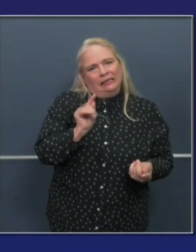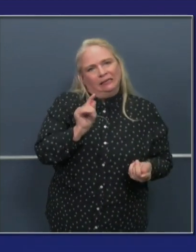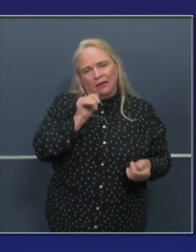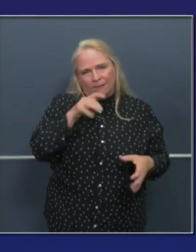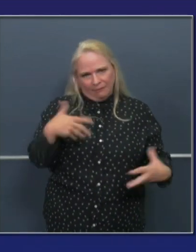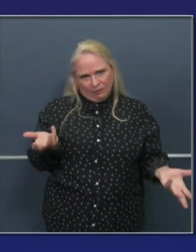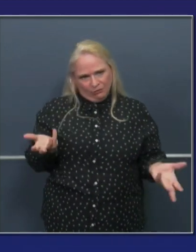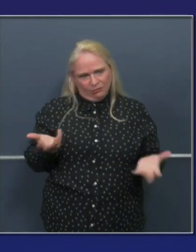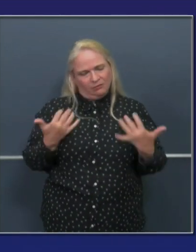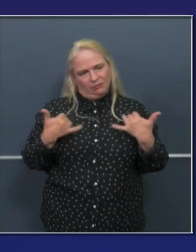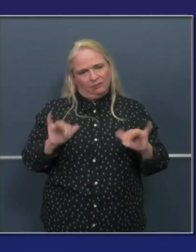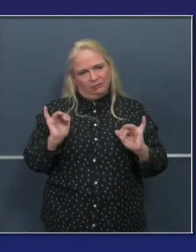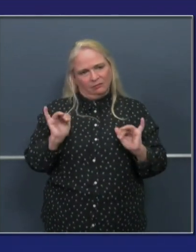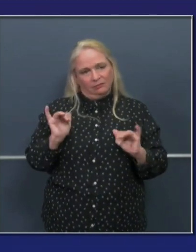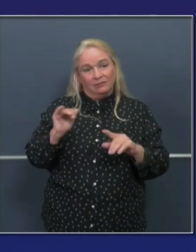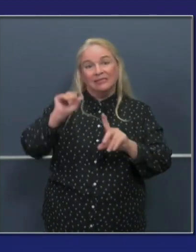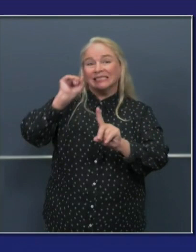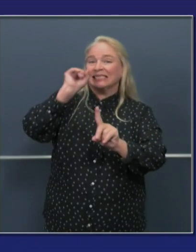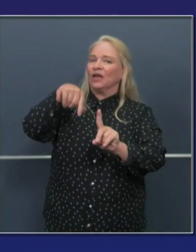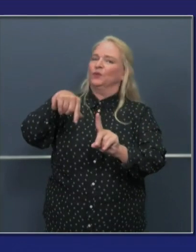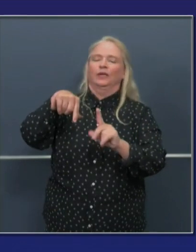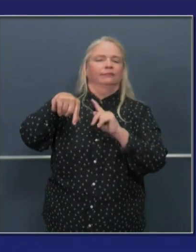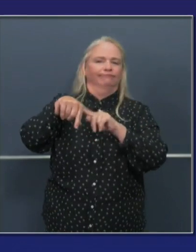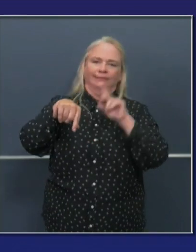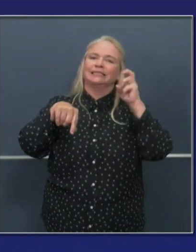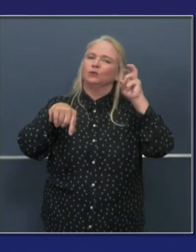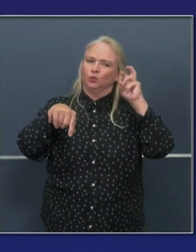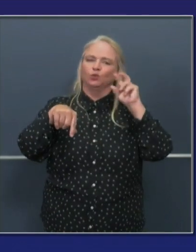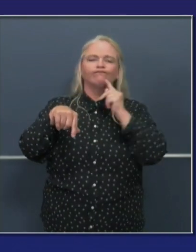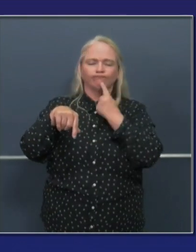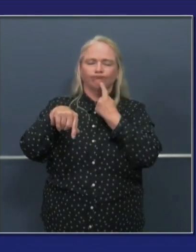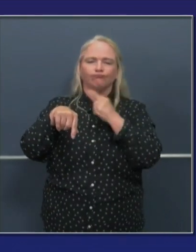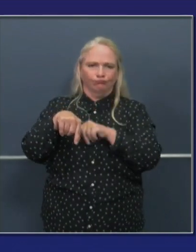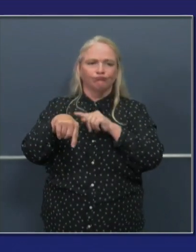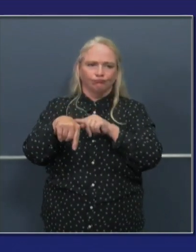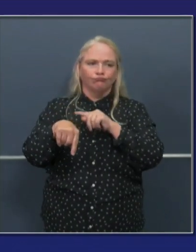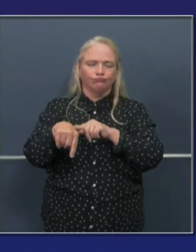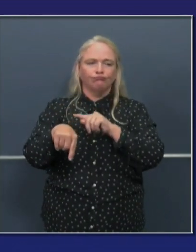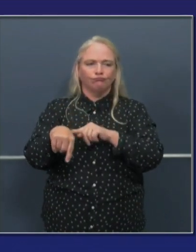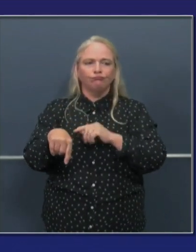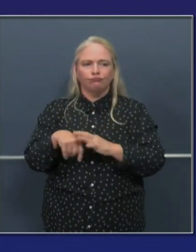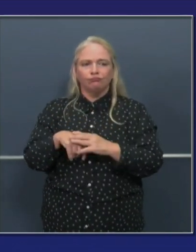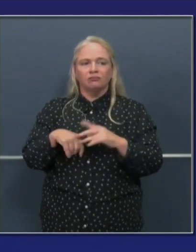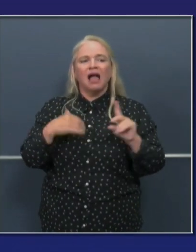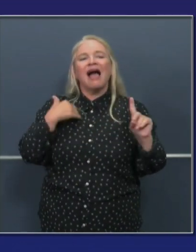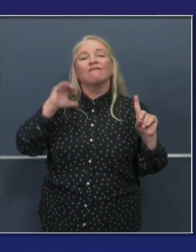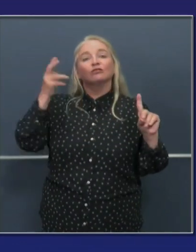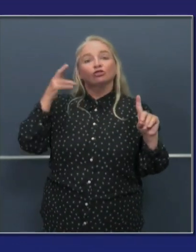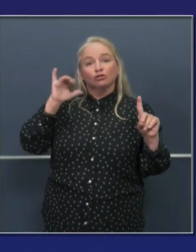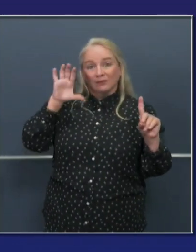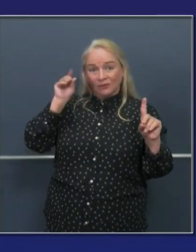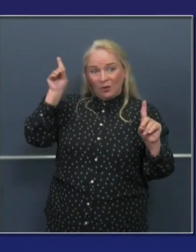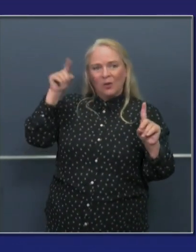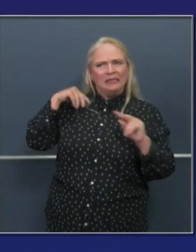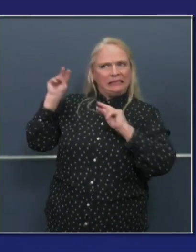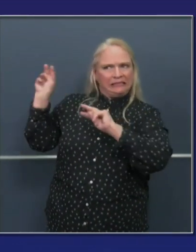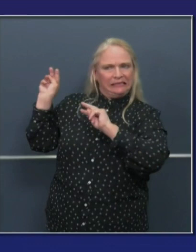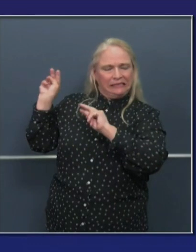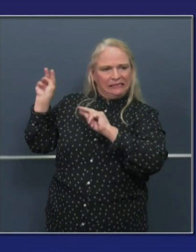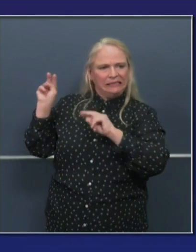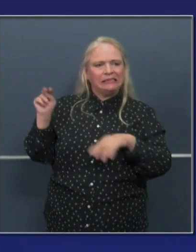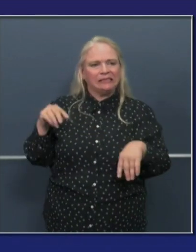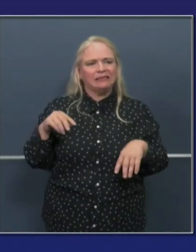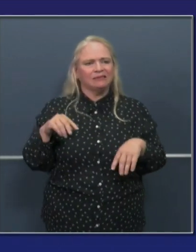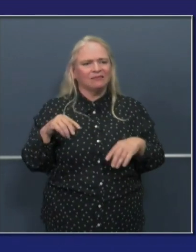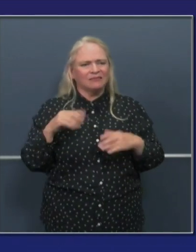system, San Quentin substantively, but still others, in Chino, that we are monitoring up in Lassen County, some